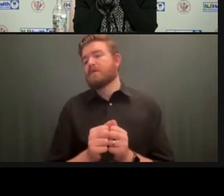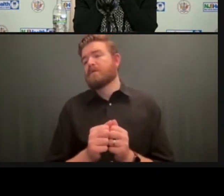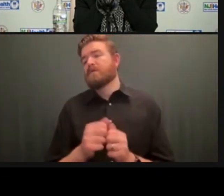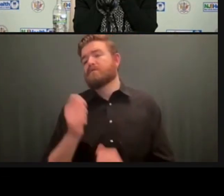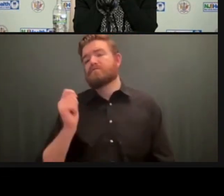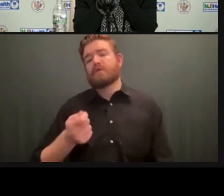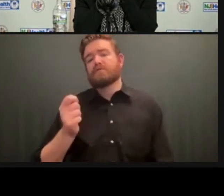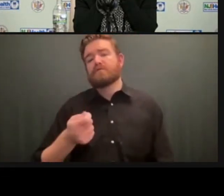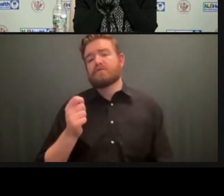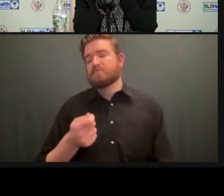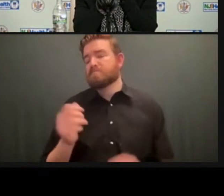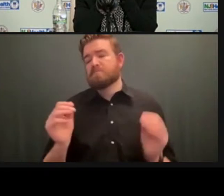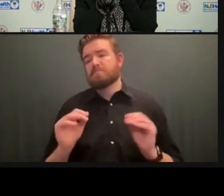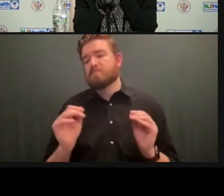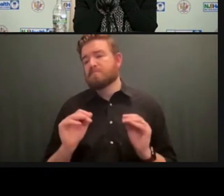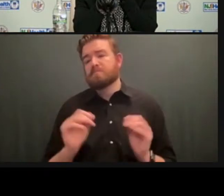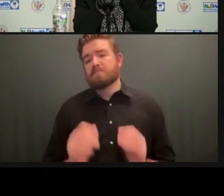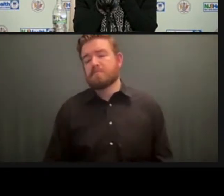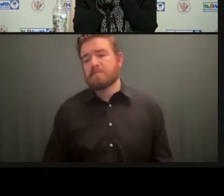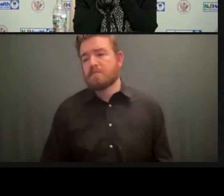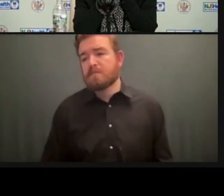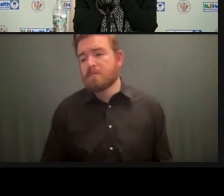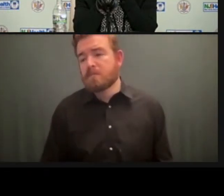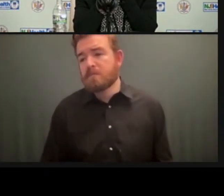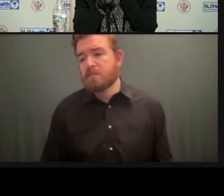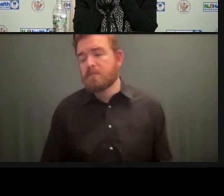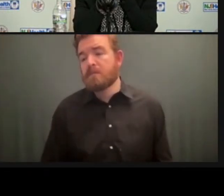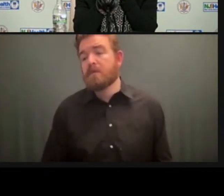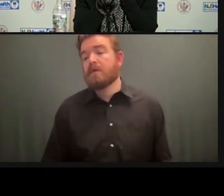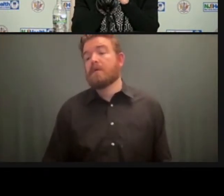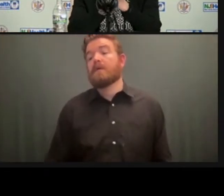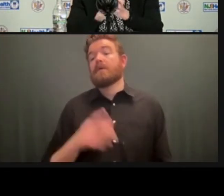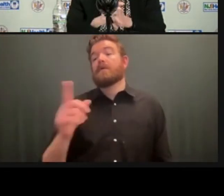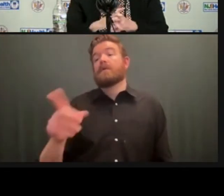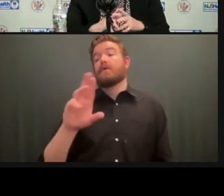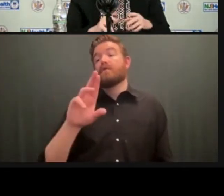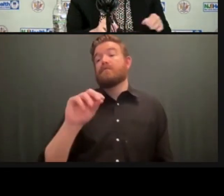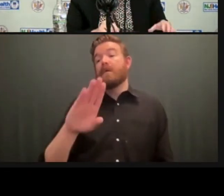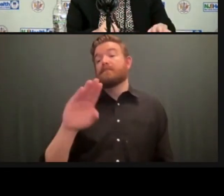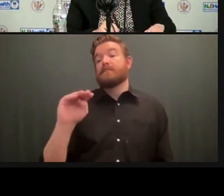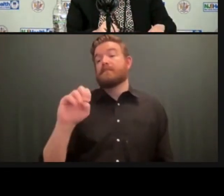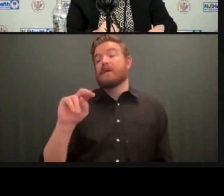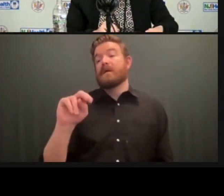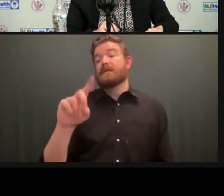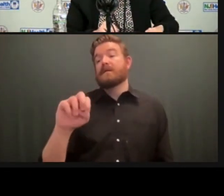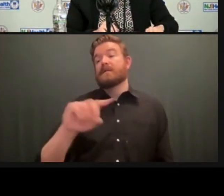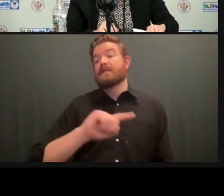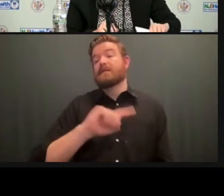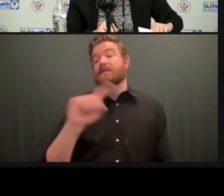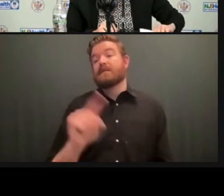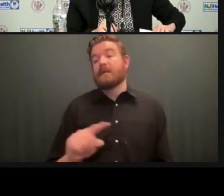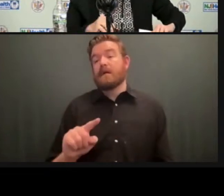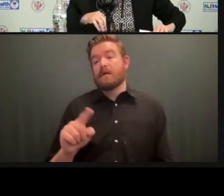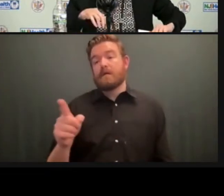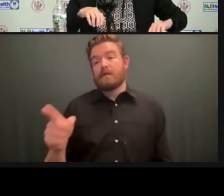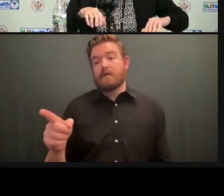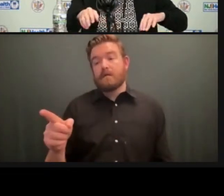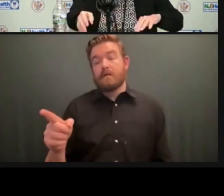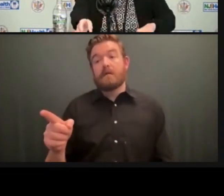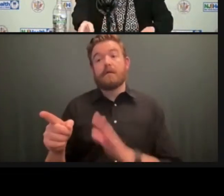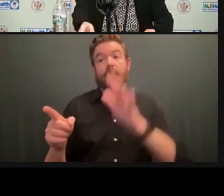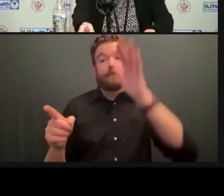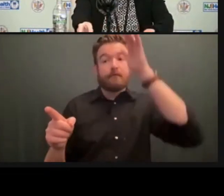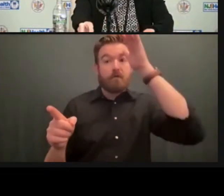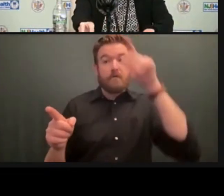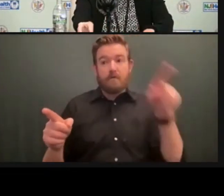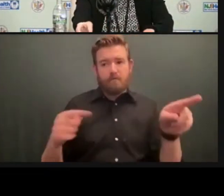I happen to know Rob Menendez independent of his dad. I'm obviously a huge fan of his dad.